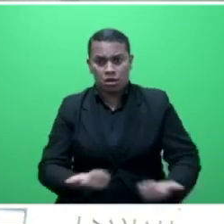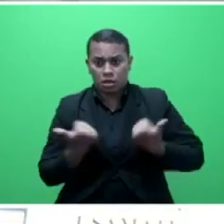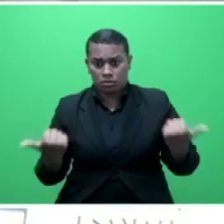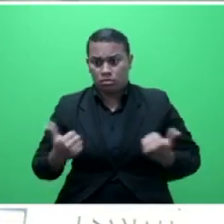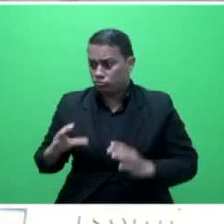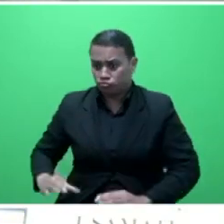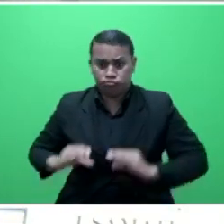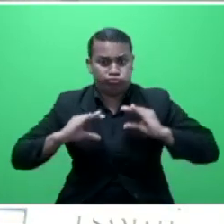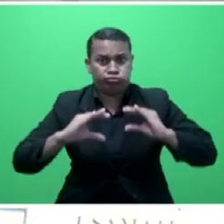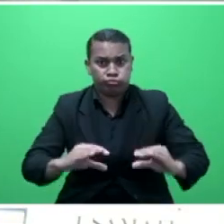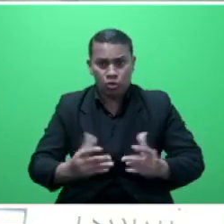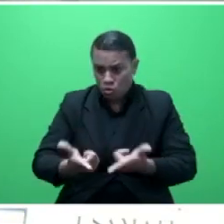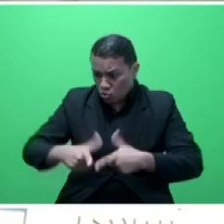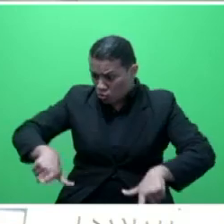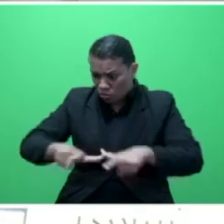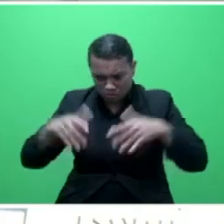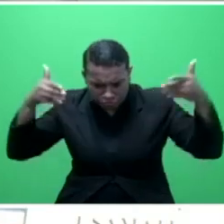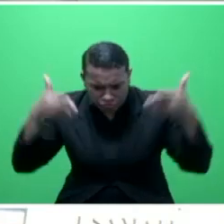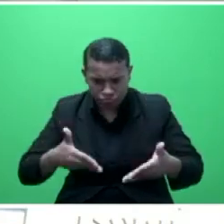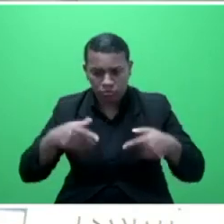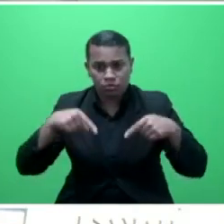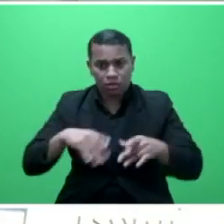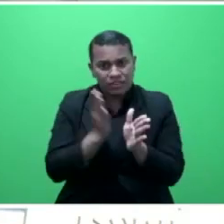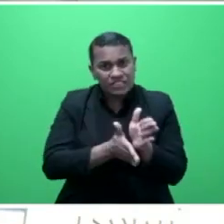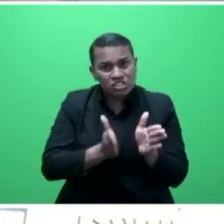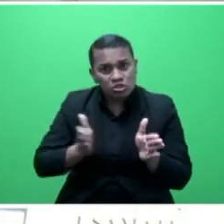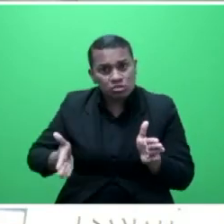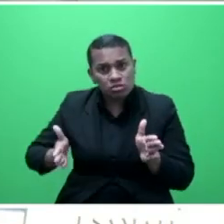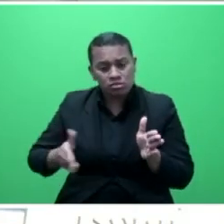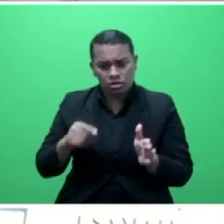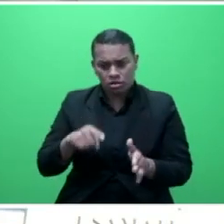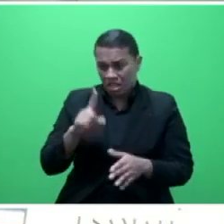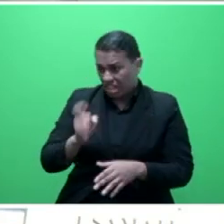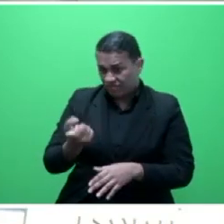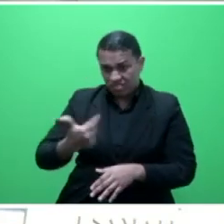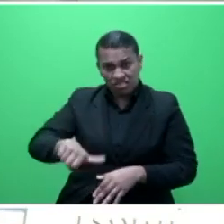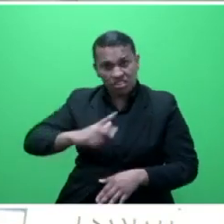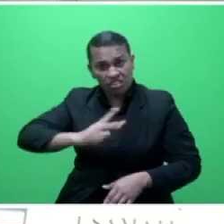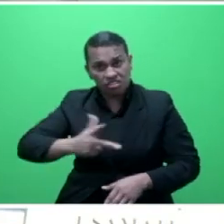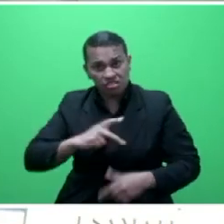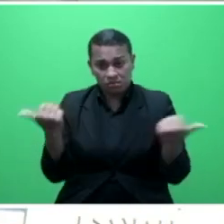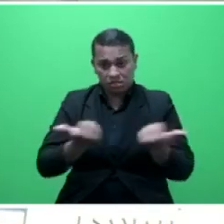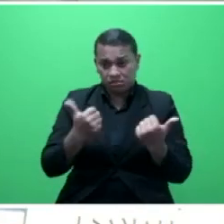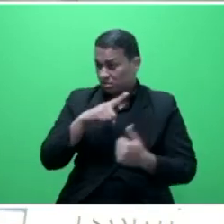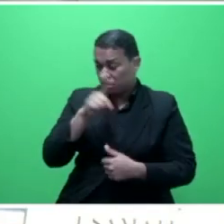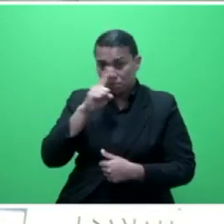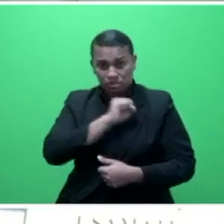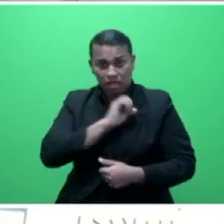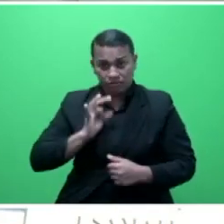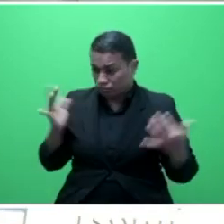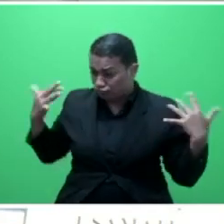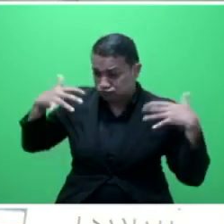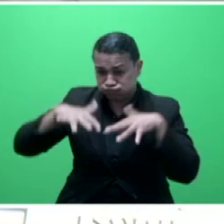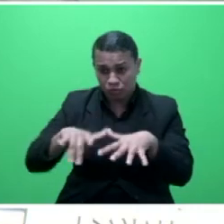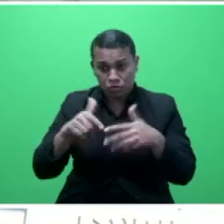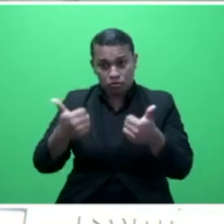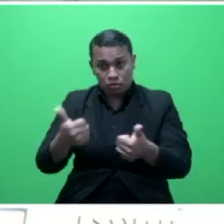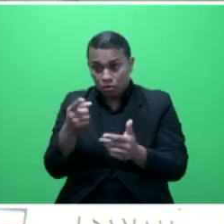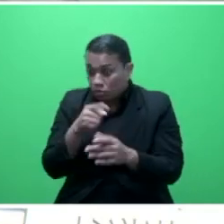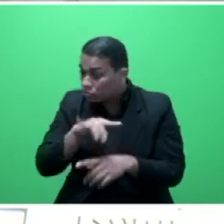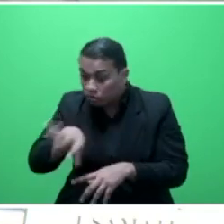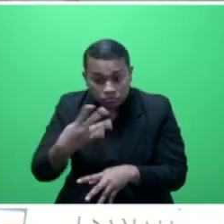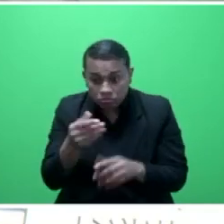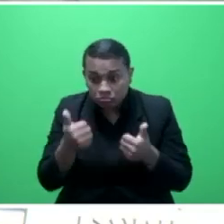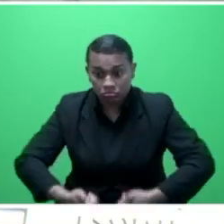manufacturing. So long as these companies are hiring large numbers of people and producing high-quality goods, we'll be flexible. But